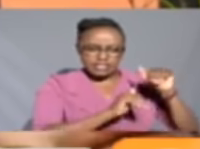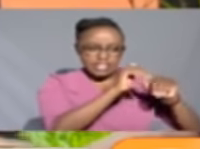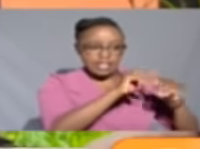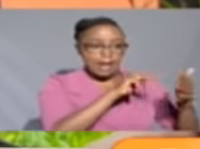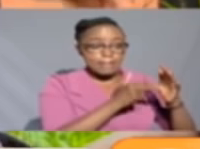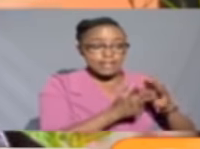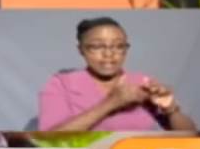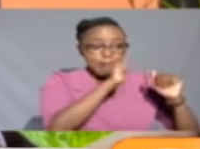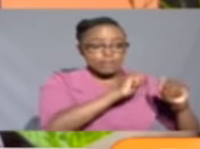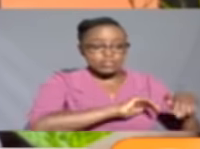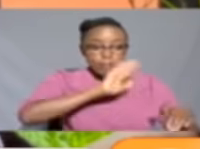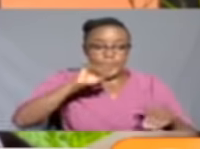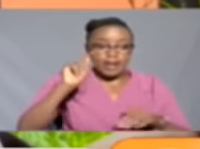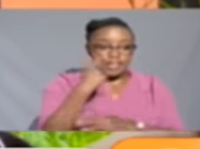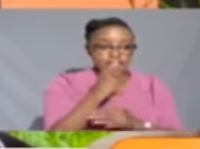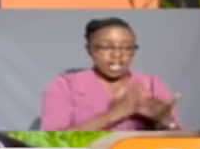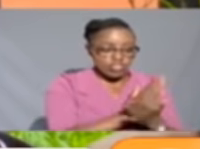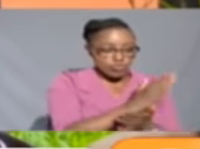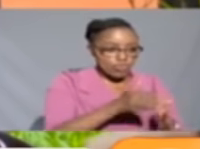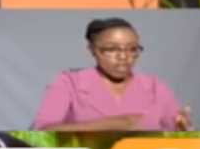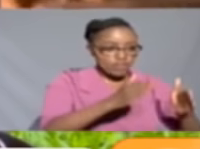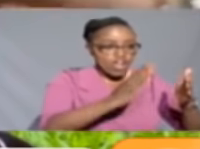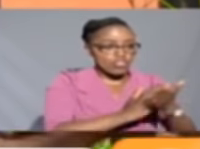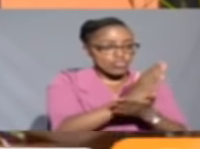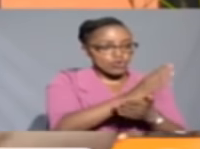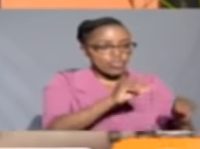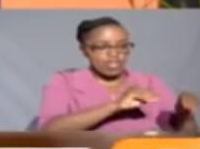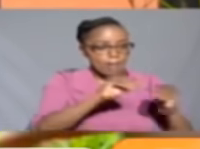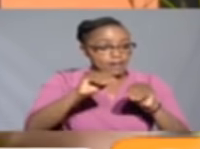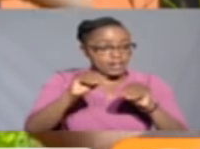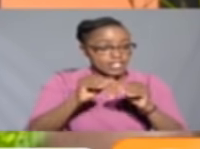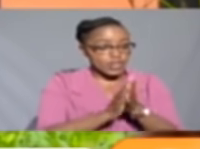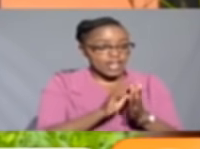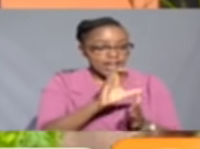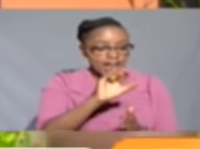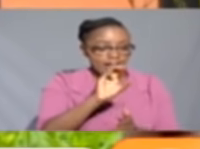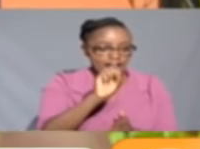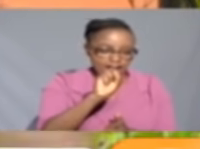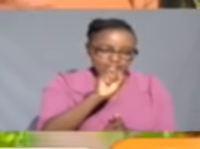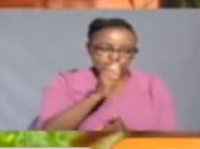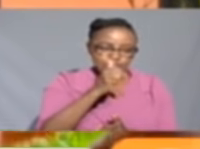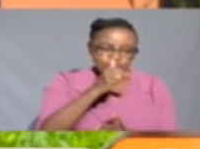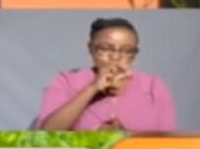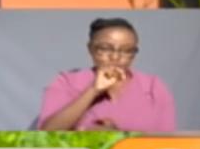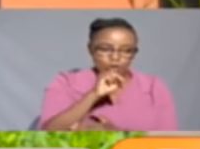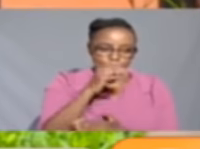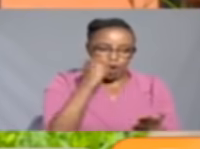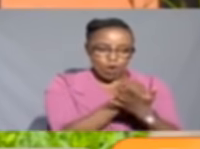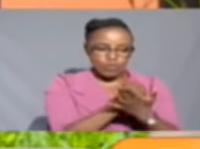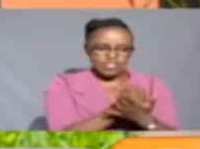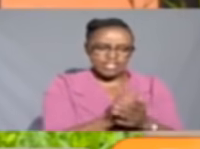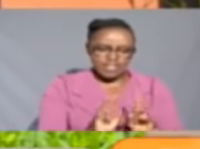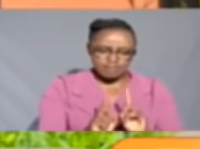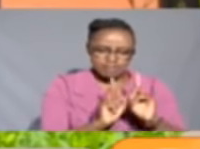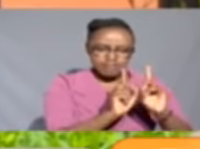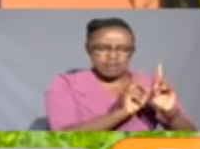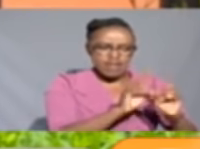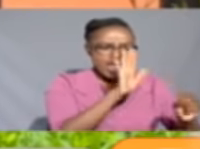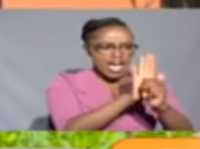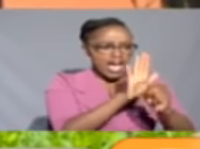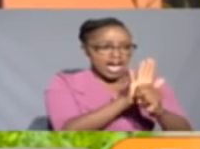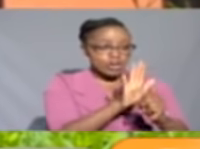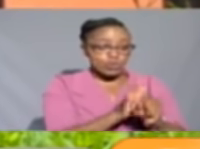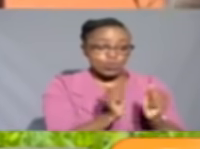I can even return to Kenya through the runway, not through immigration and customs. Okay. Anyway. Do they escort you in? So they do. And many of them